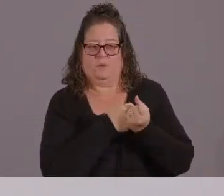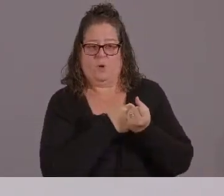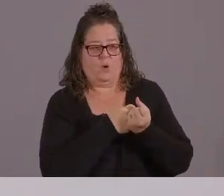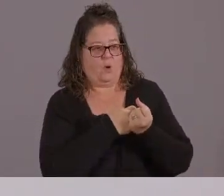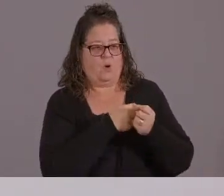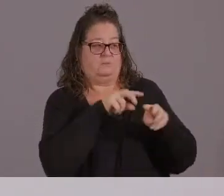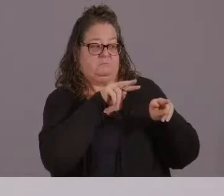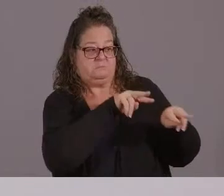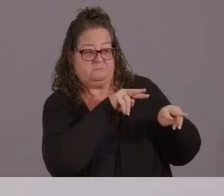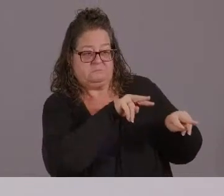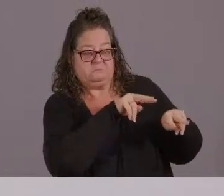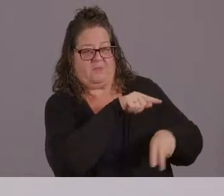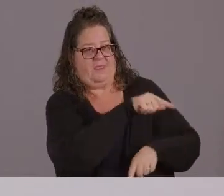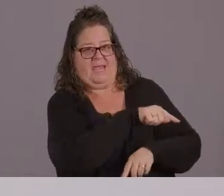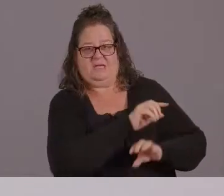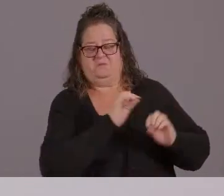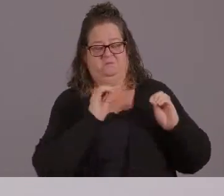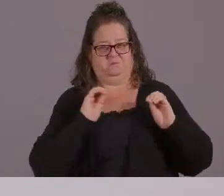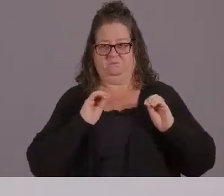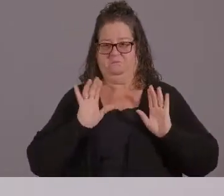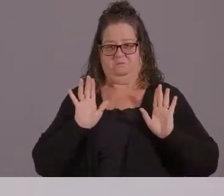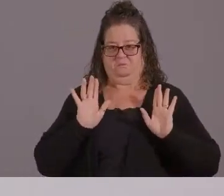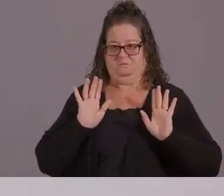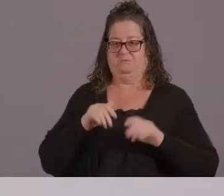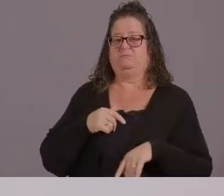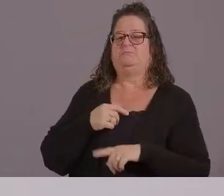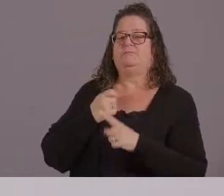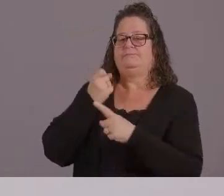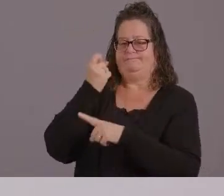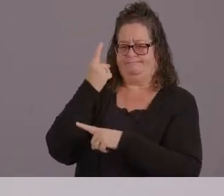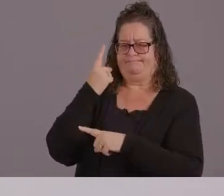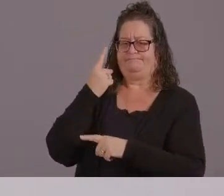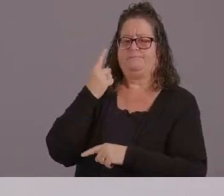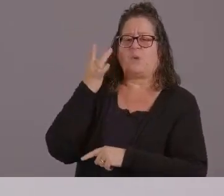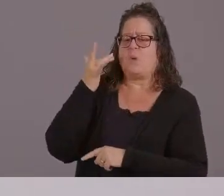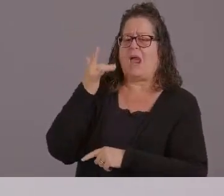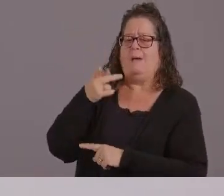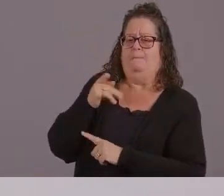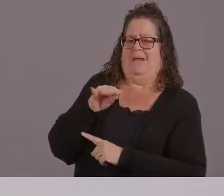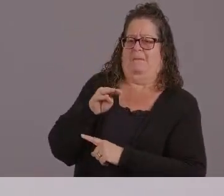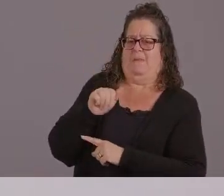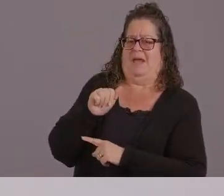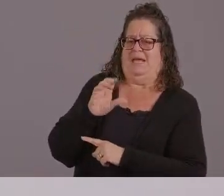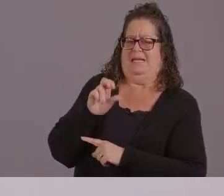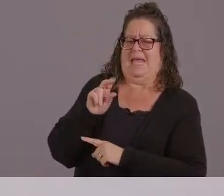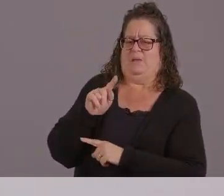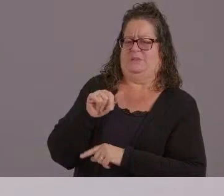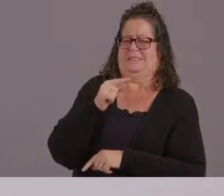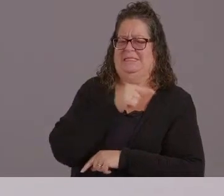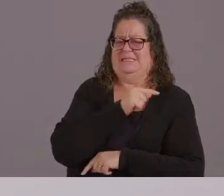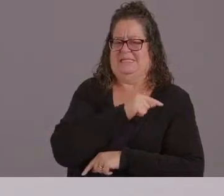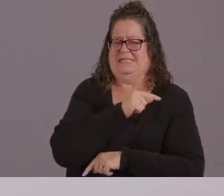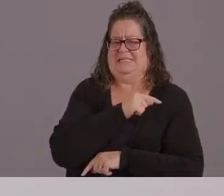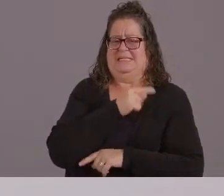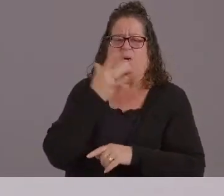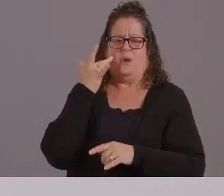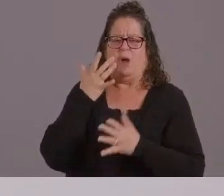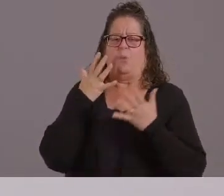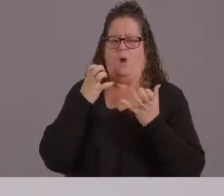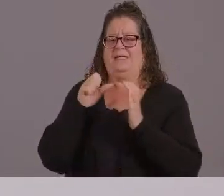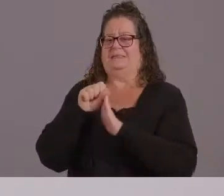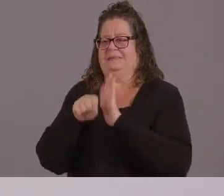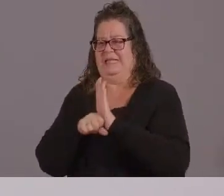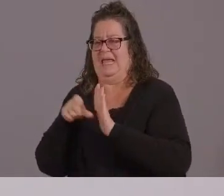Gotcha. And can you explain why the state wants Pima County to carry out operations independently? Yeah, because we